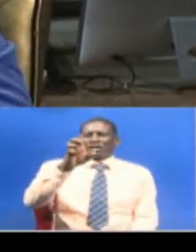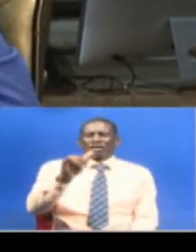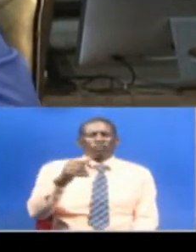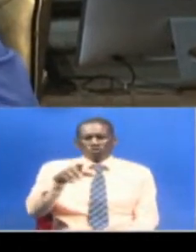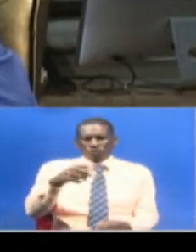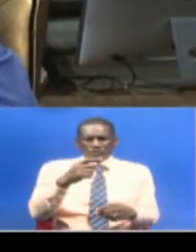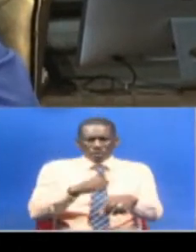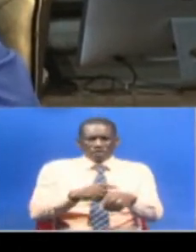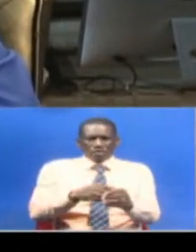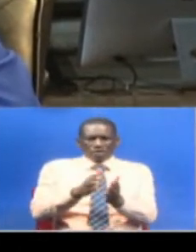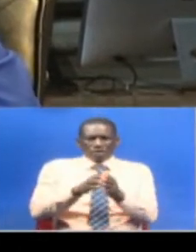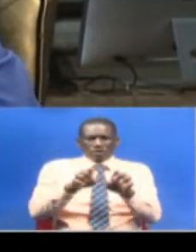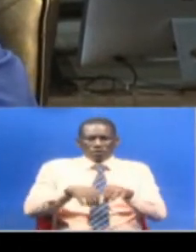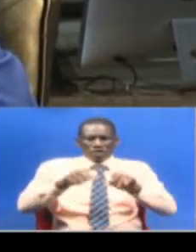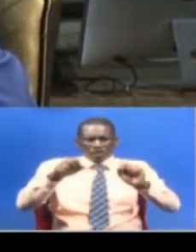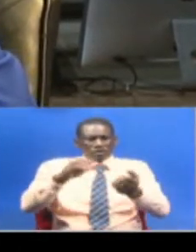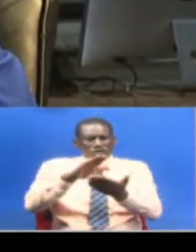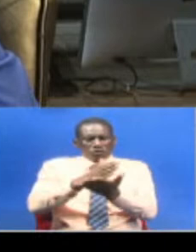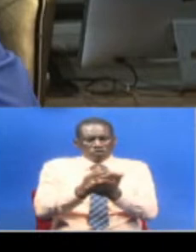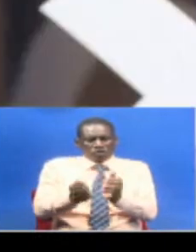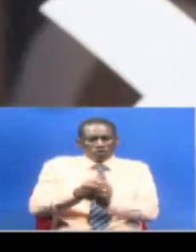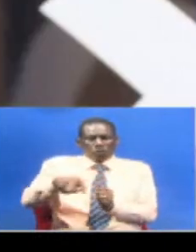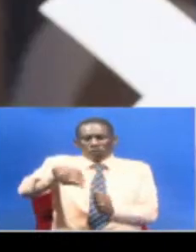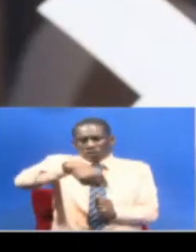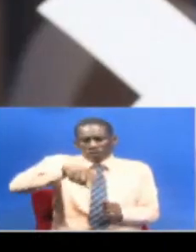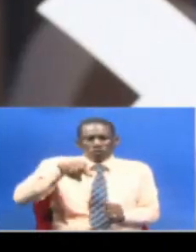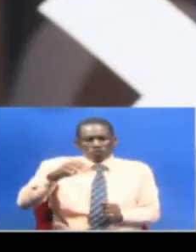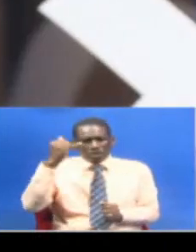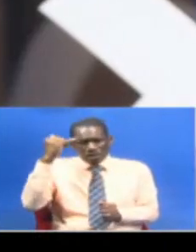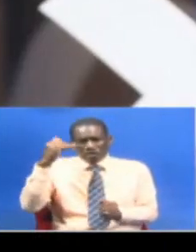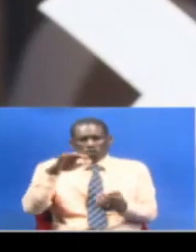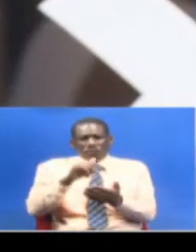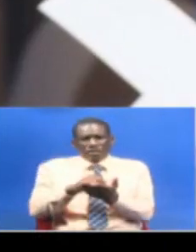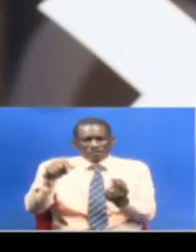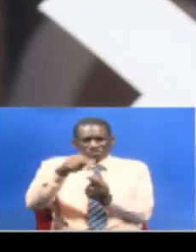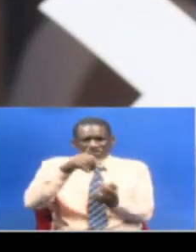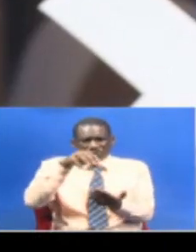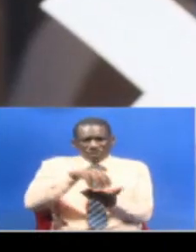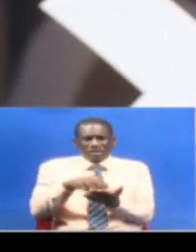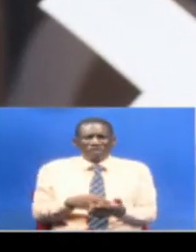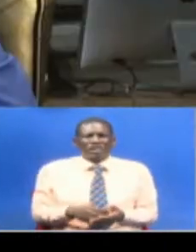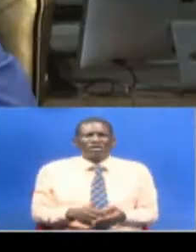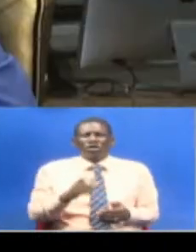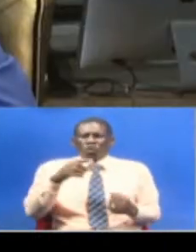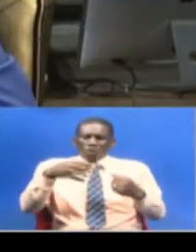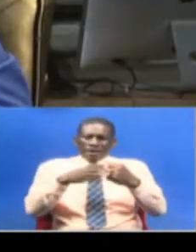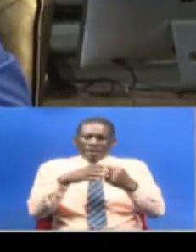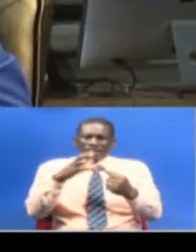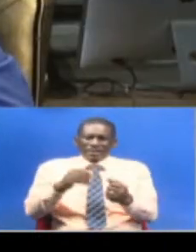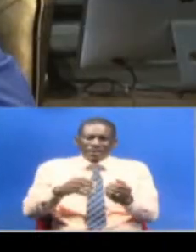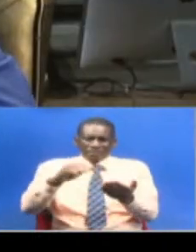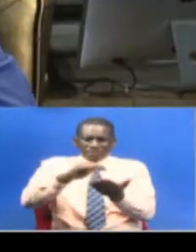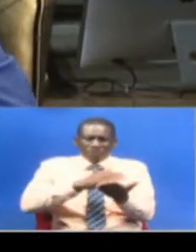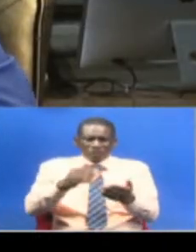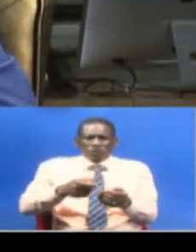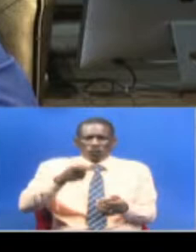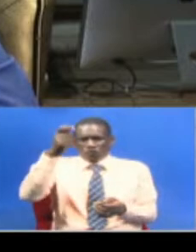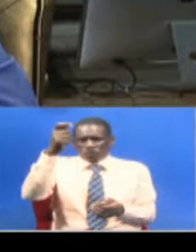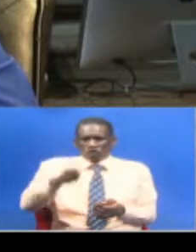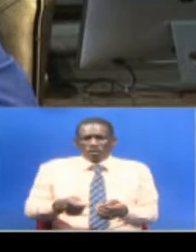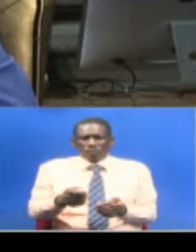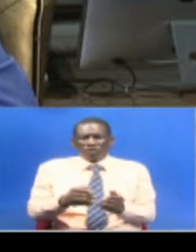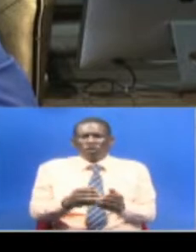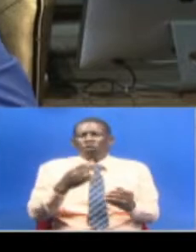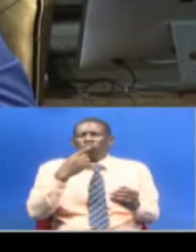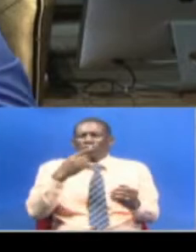course, agreeing to share with us your reflections of that particular case. 190 pages of a judgment, 146